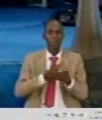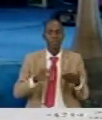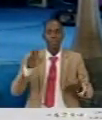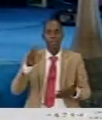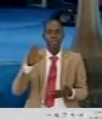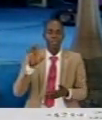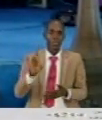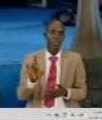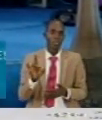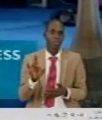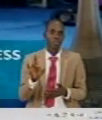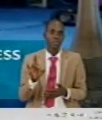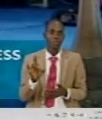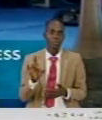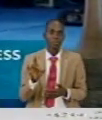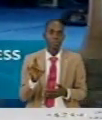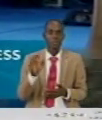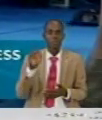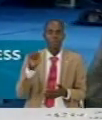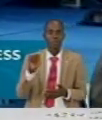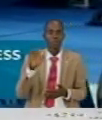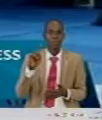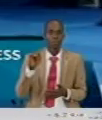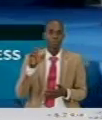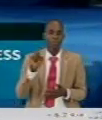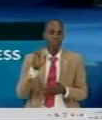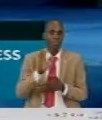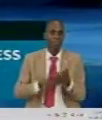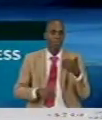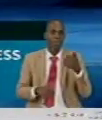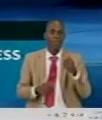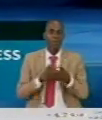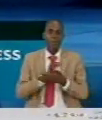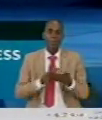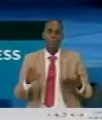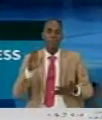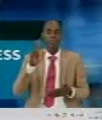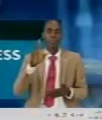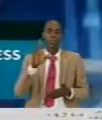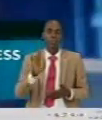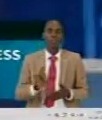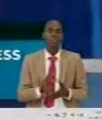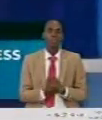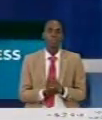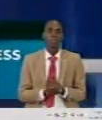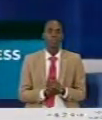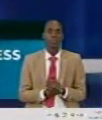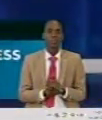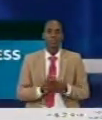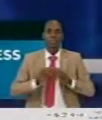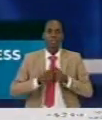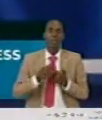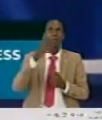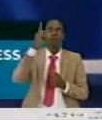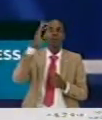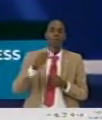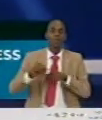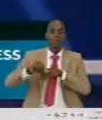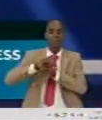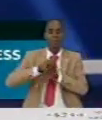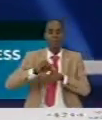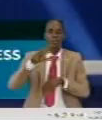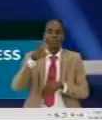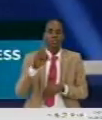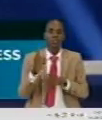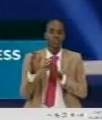Acts chapter 10. And we're reading from verse 38, how God